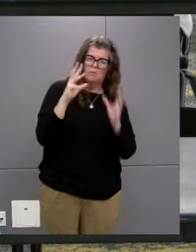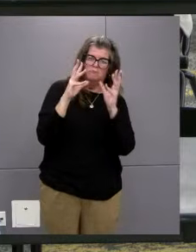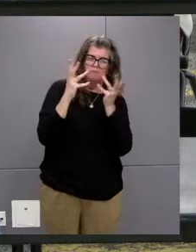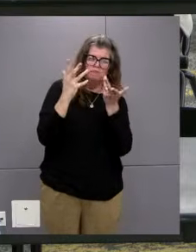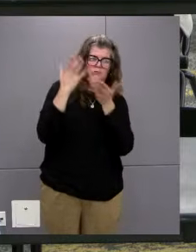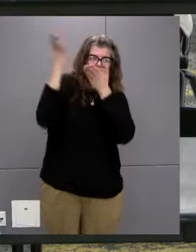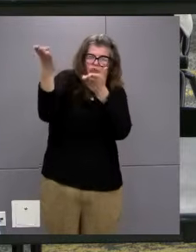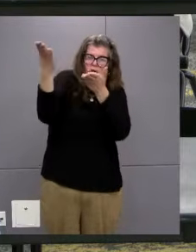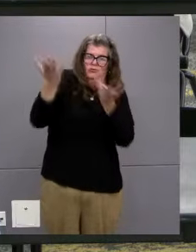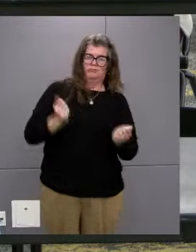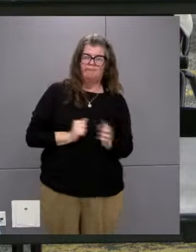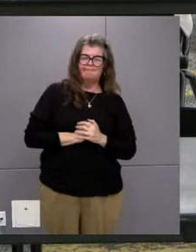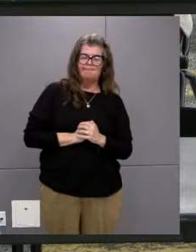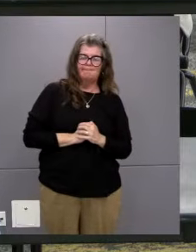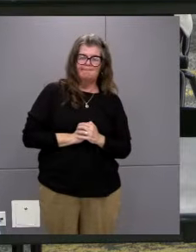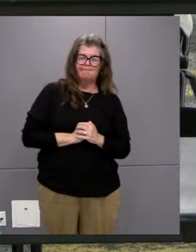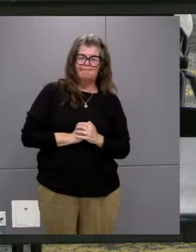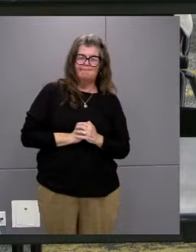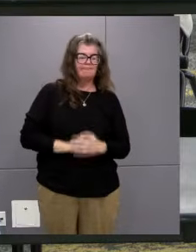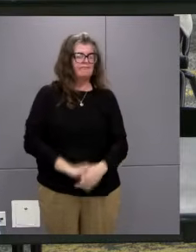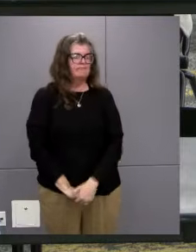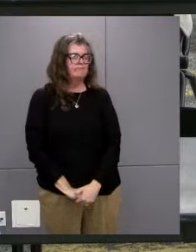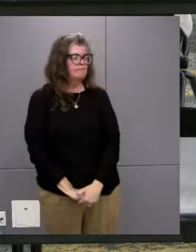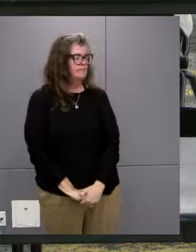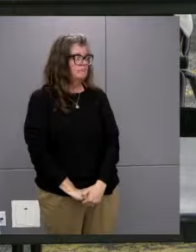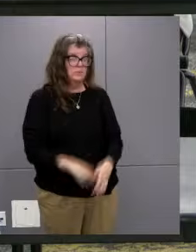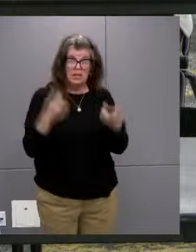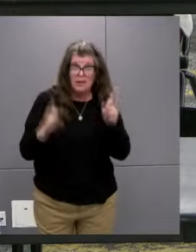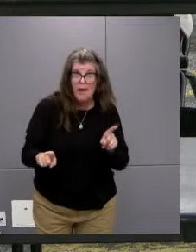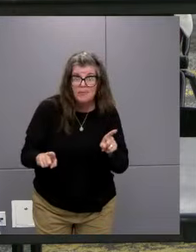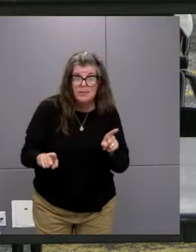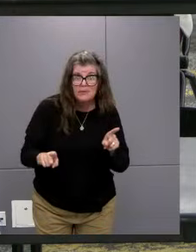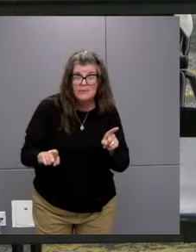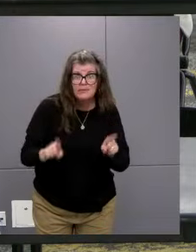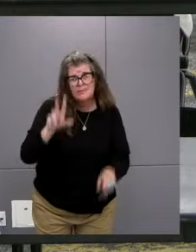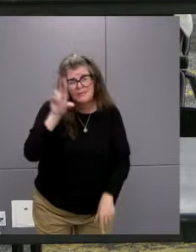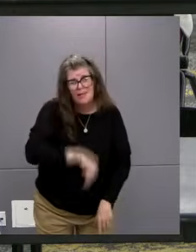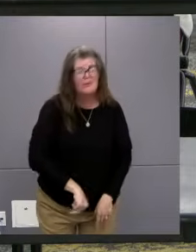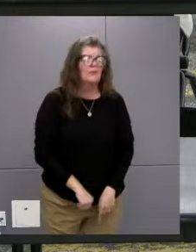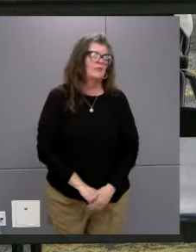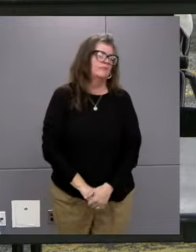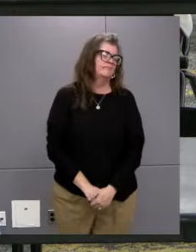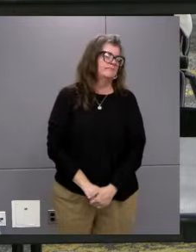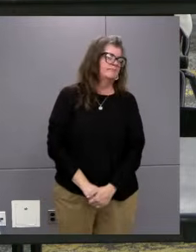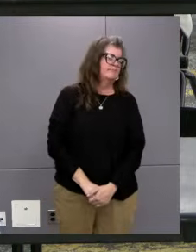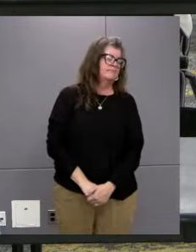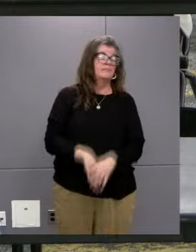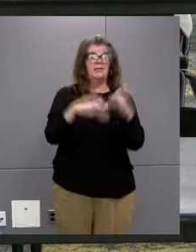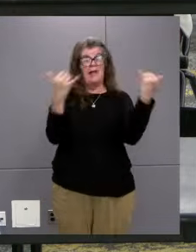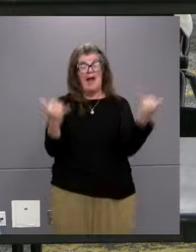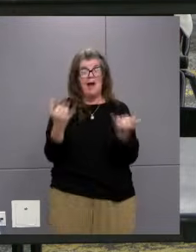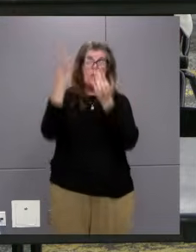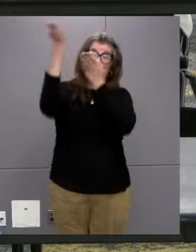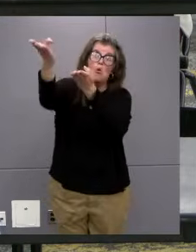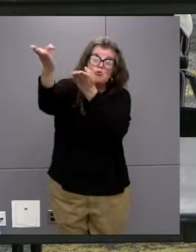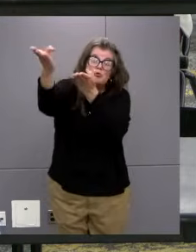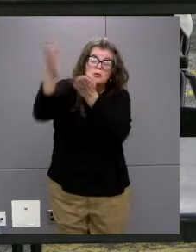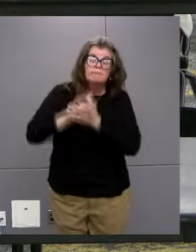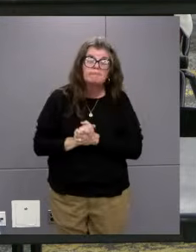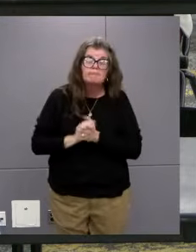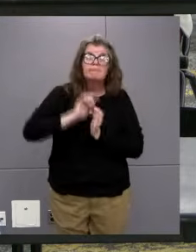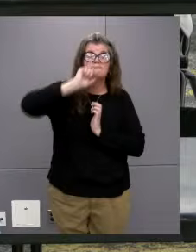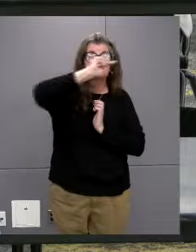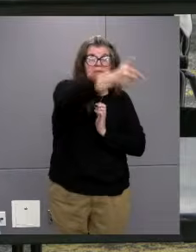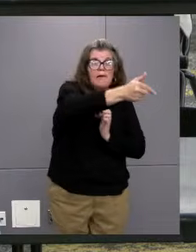actually had proposed. Wasn't done. Now, I've made a motion, it has been